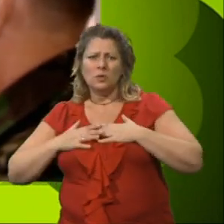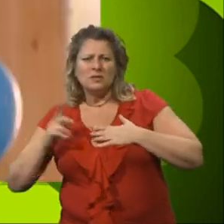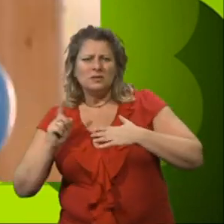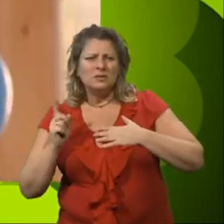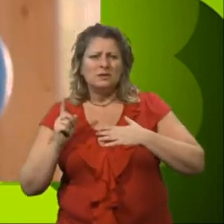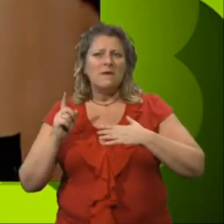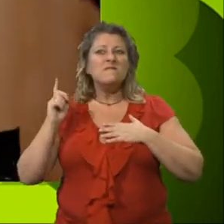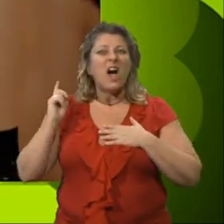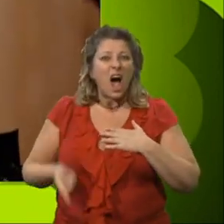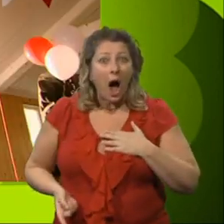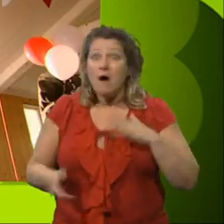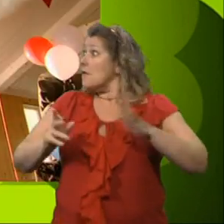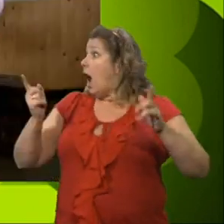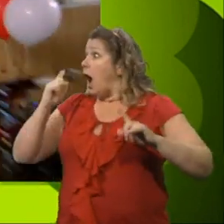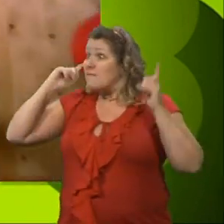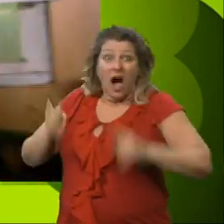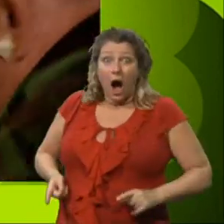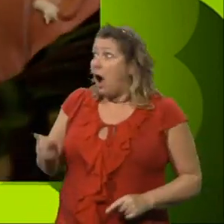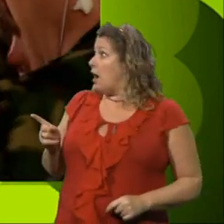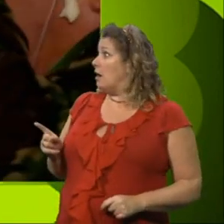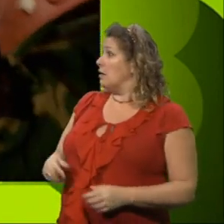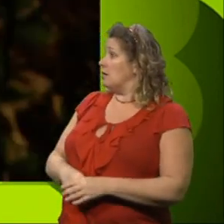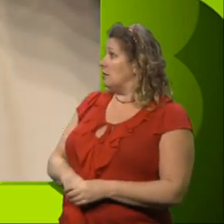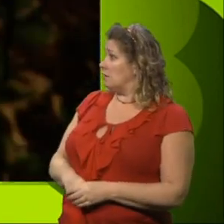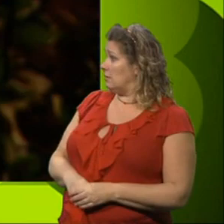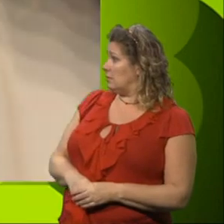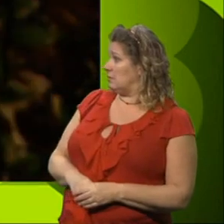what? Fire. Fire!